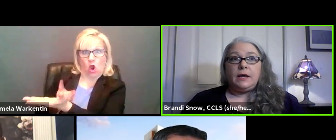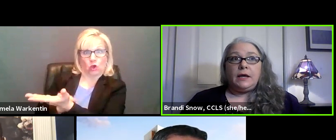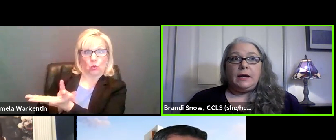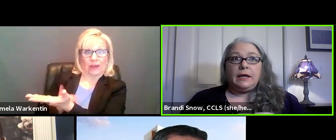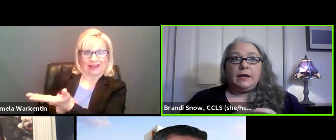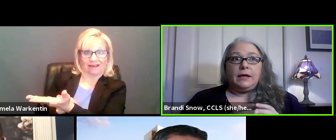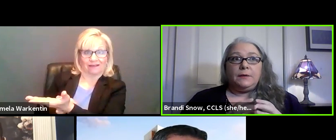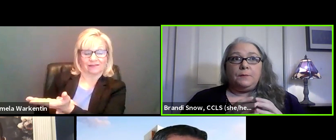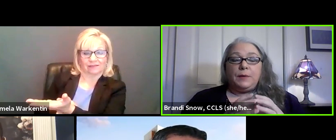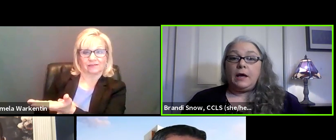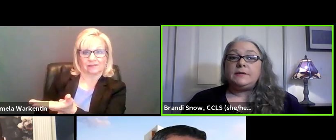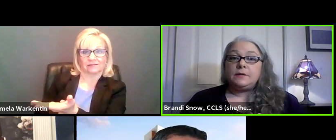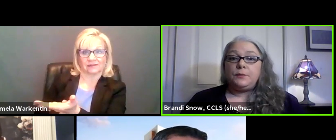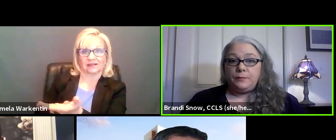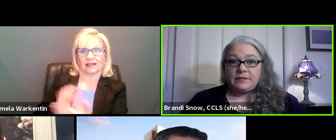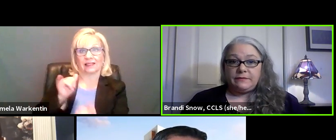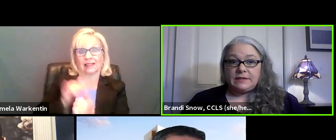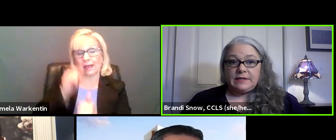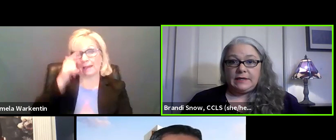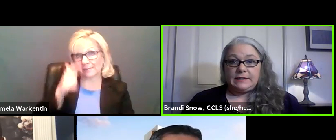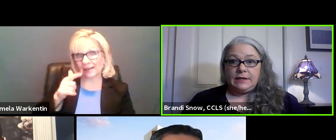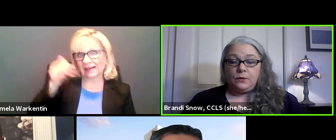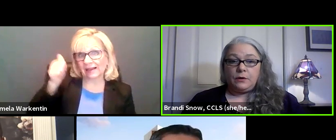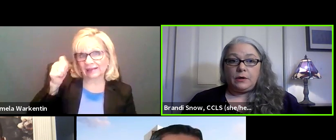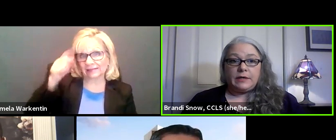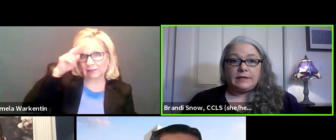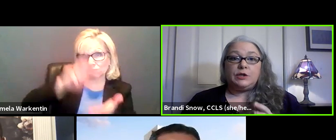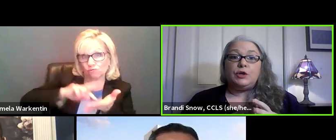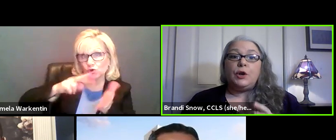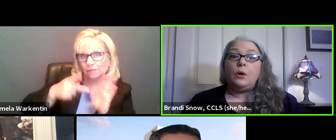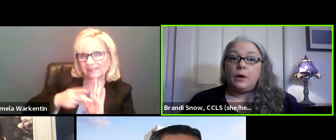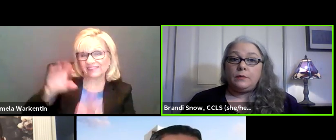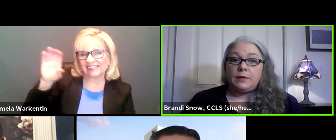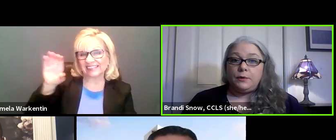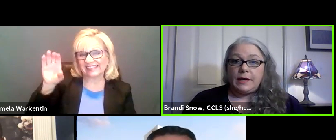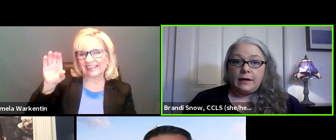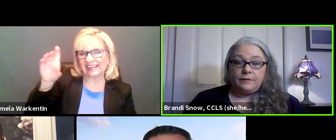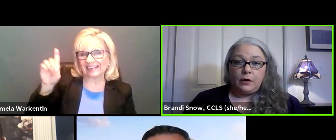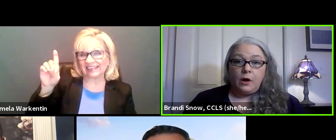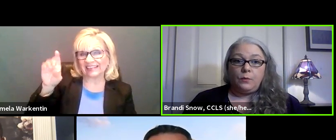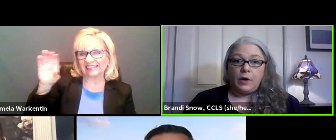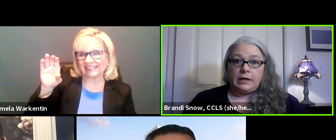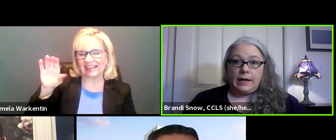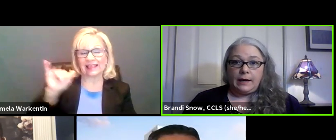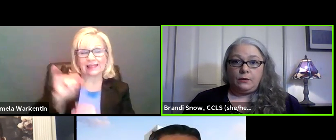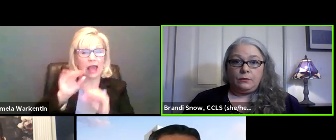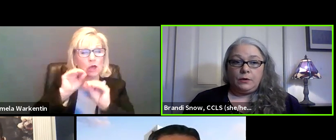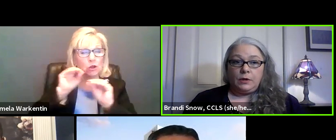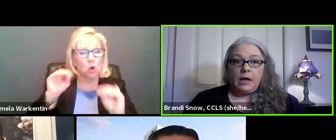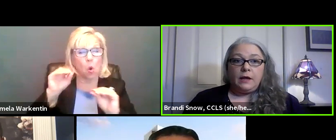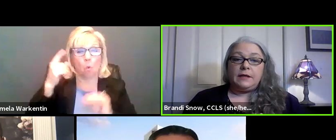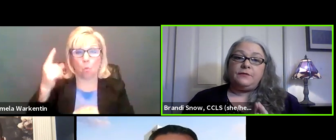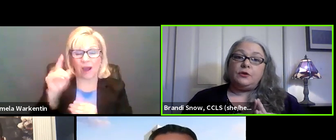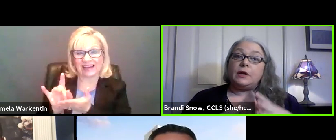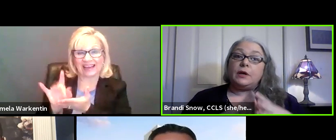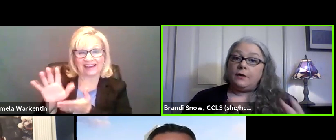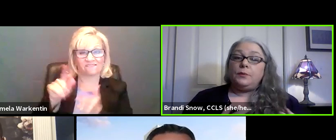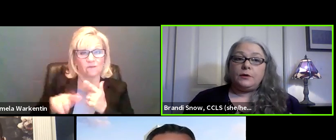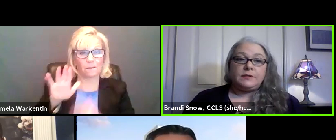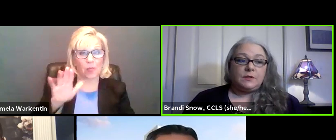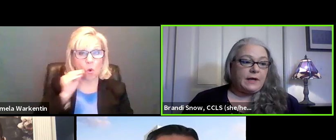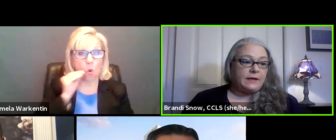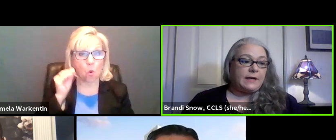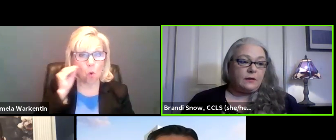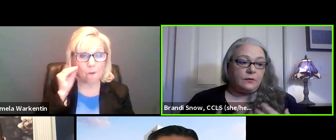that because the purpose of the CDC order is that no one be put out of their home right now, that if you're a